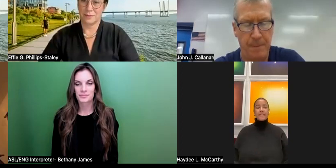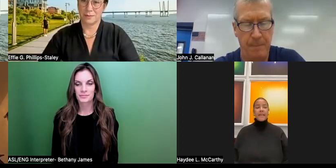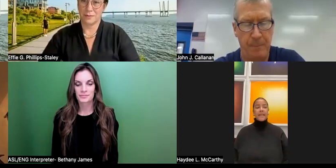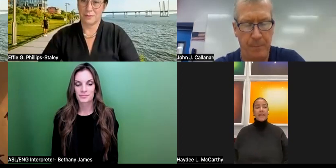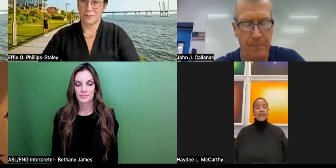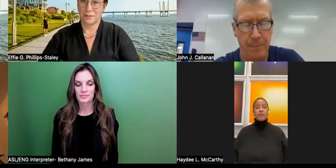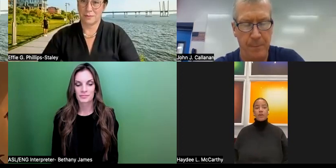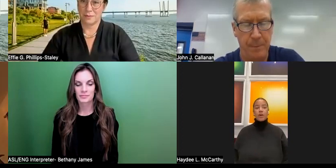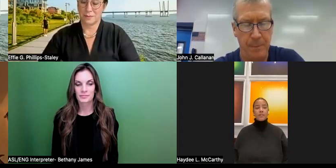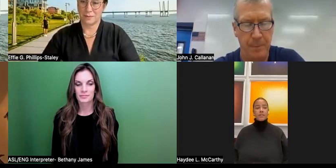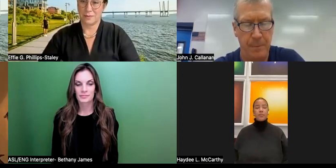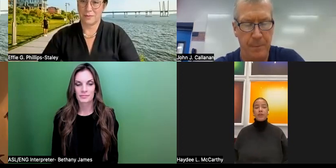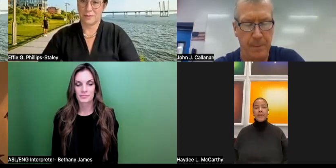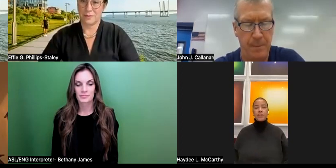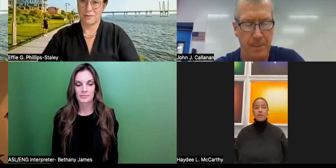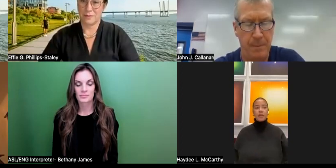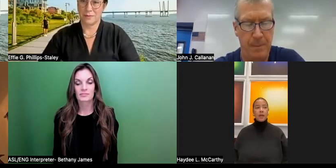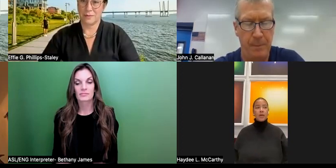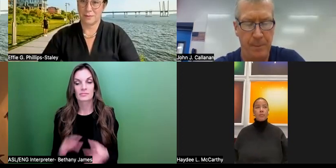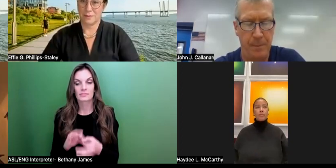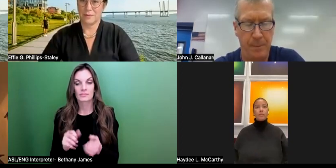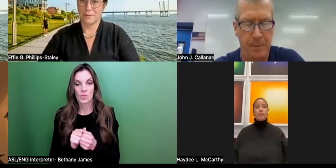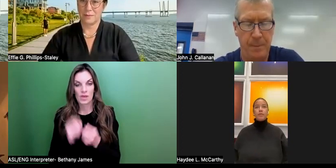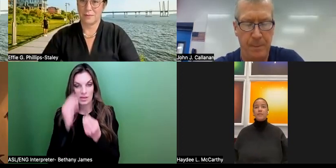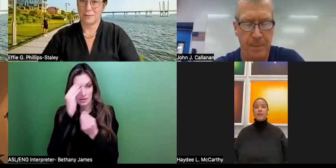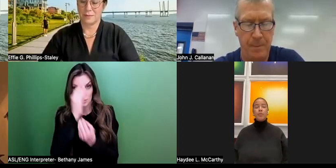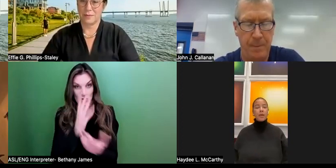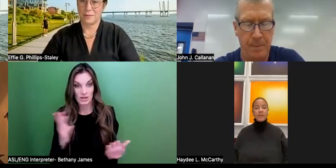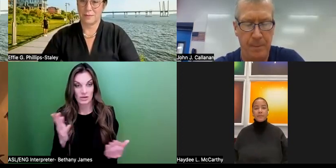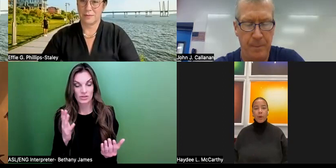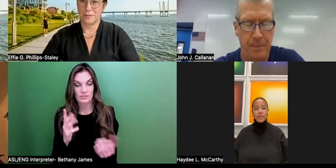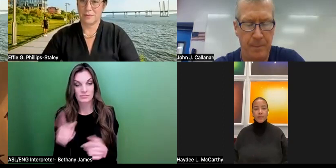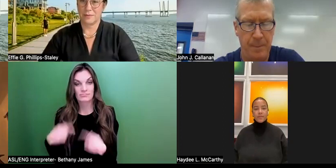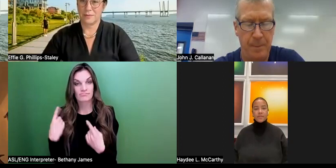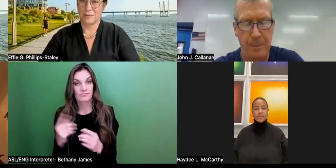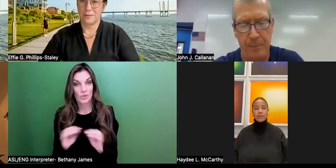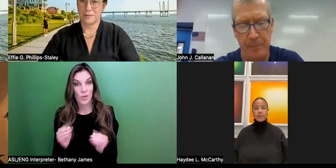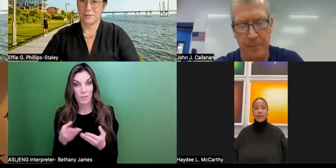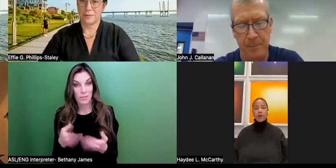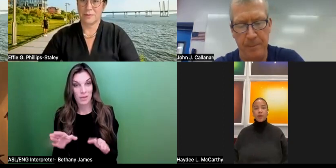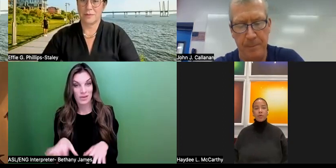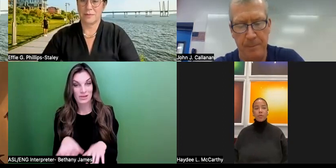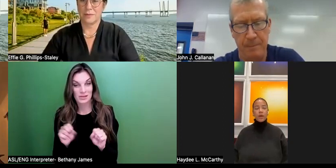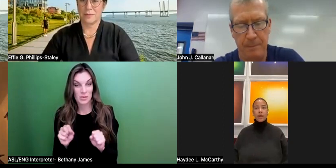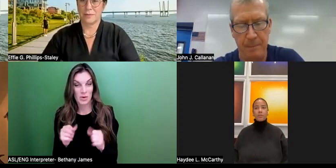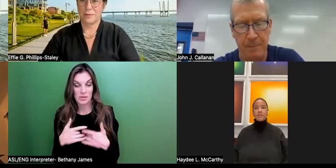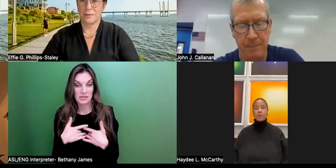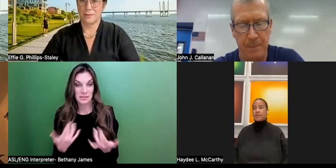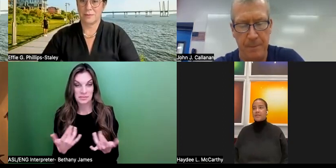just want to say that in regards to communication, there's been no public symposiums. There's been